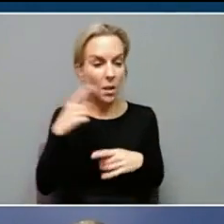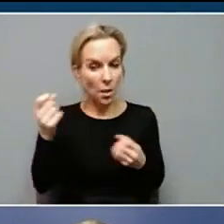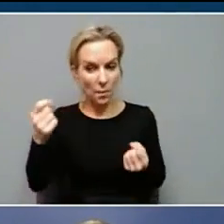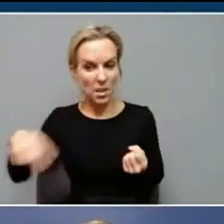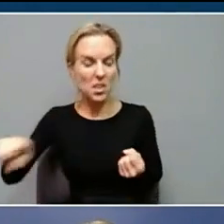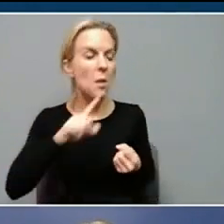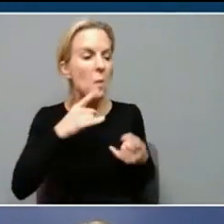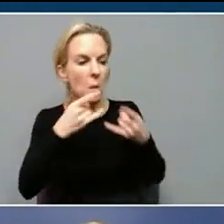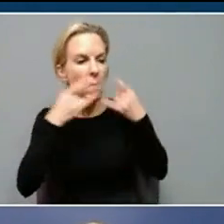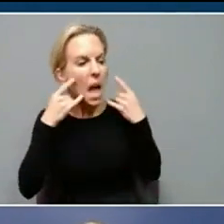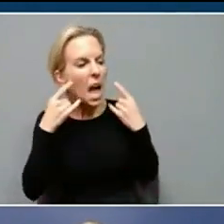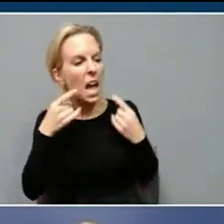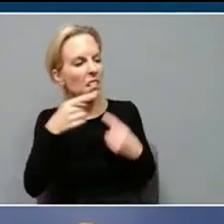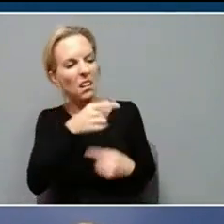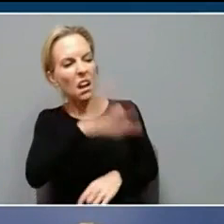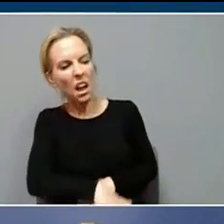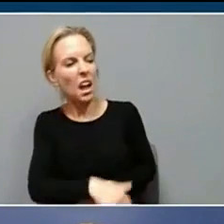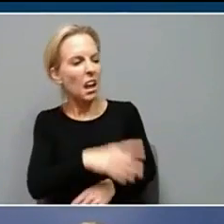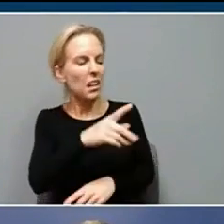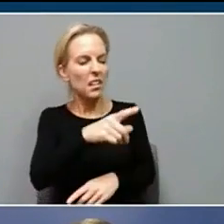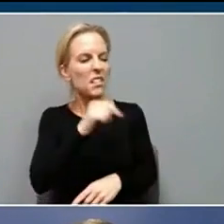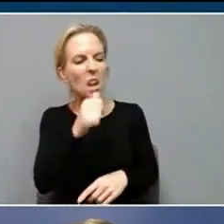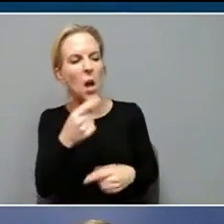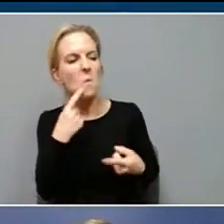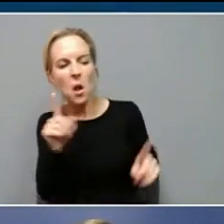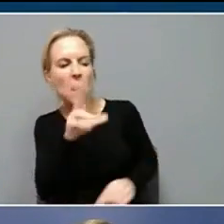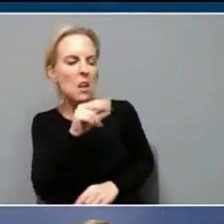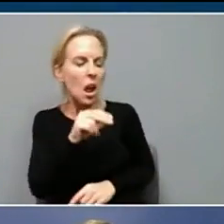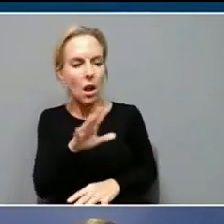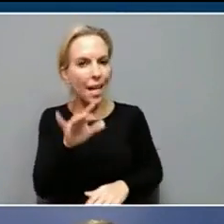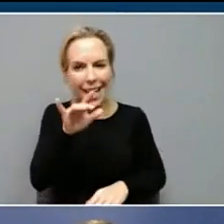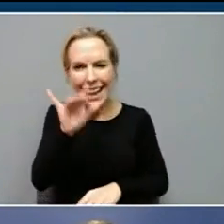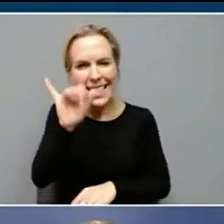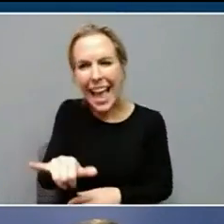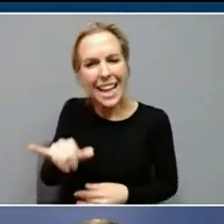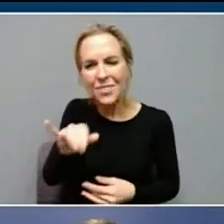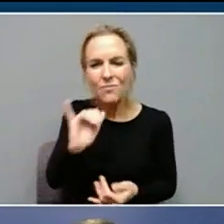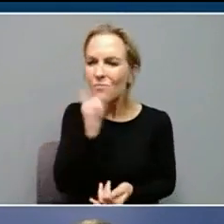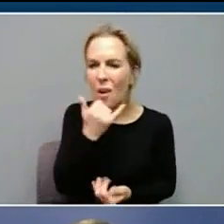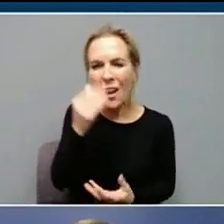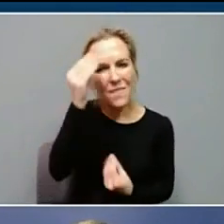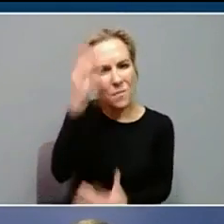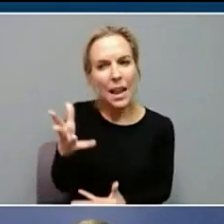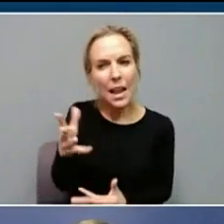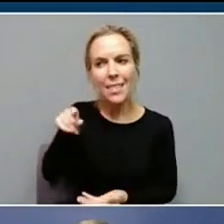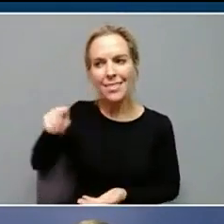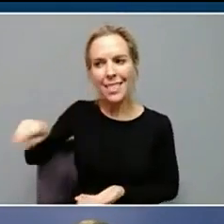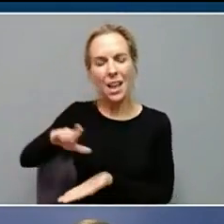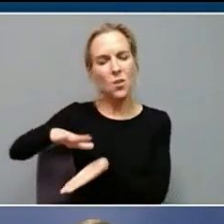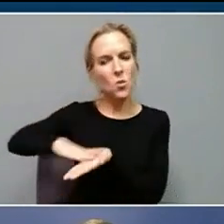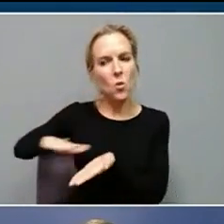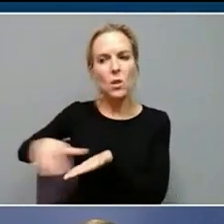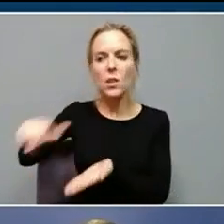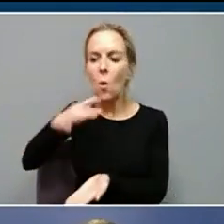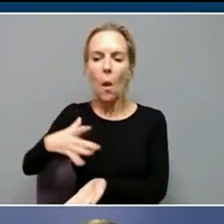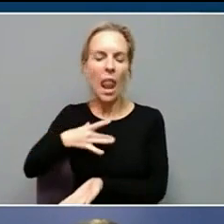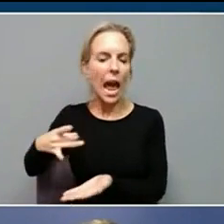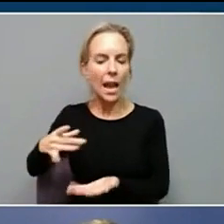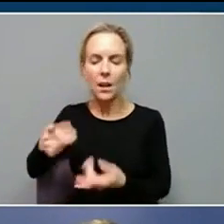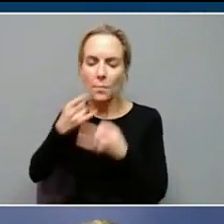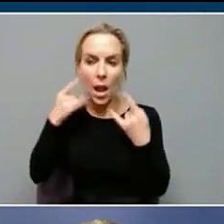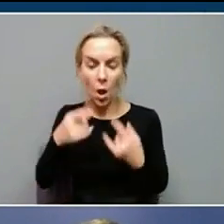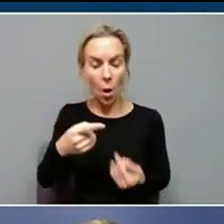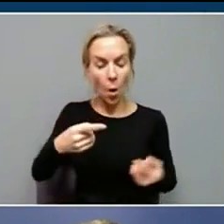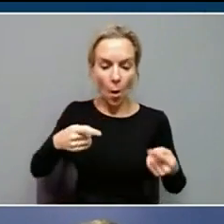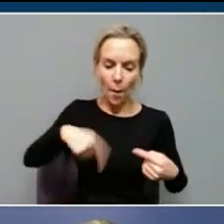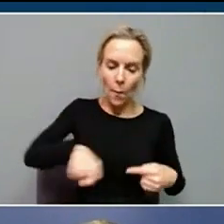is misinformation that kills people and mainly just gives somebody an excuse because they don't like doing it. We all do a lot of things we